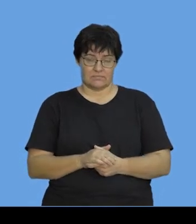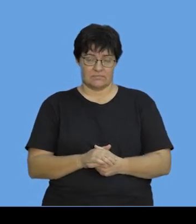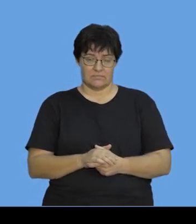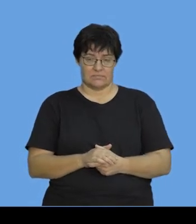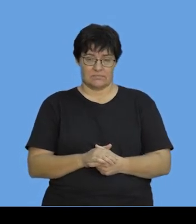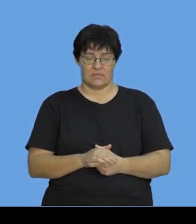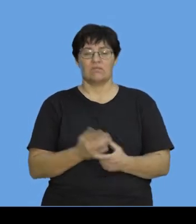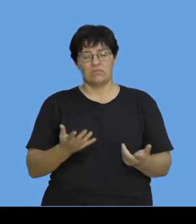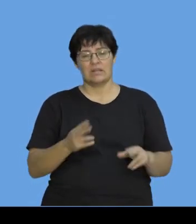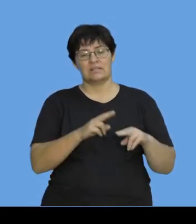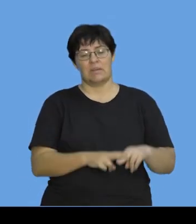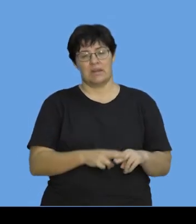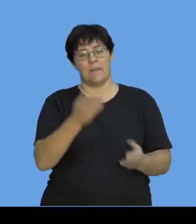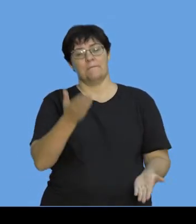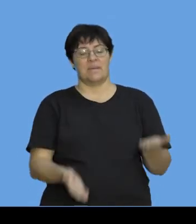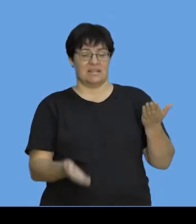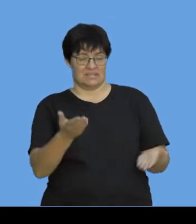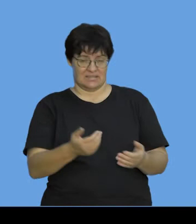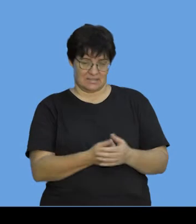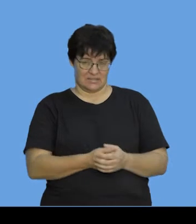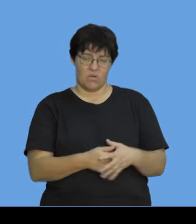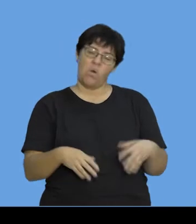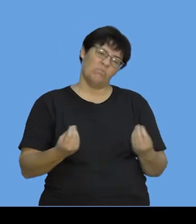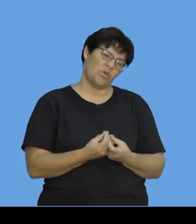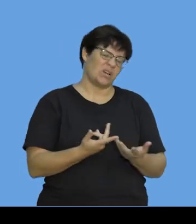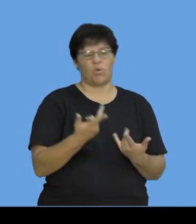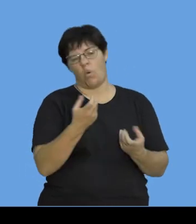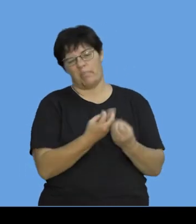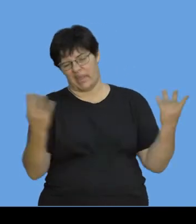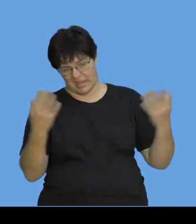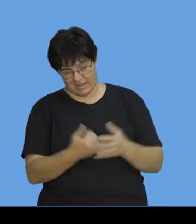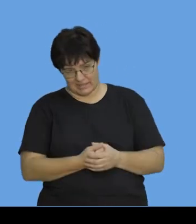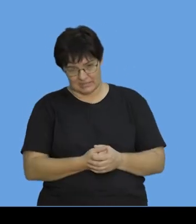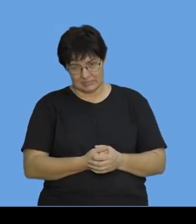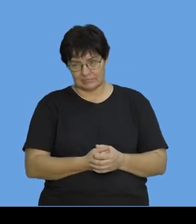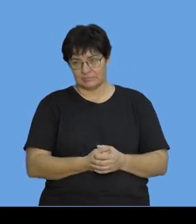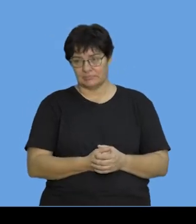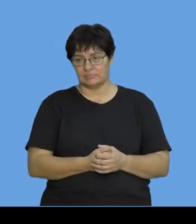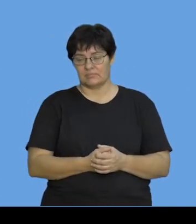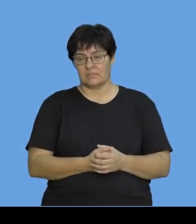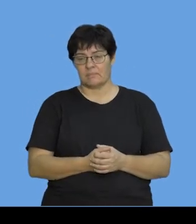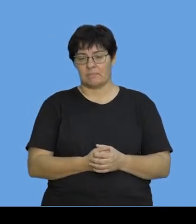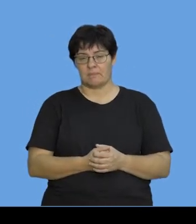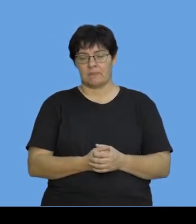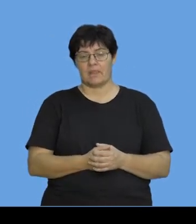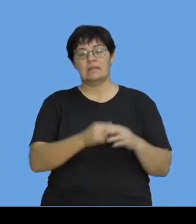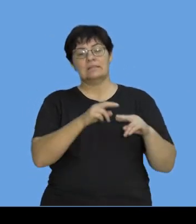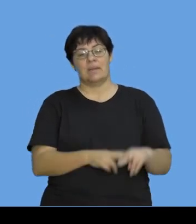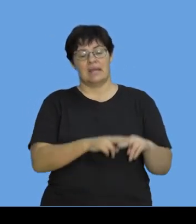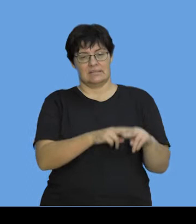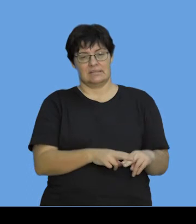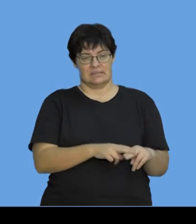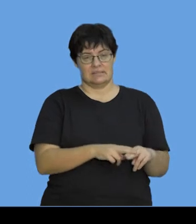as per the balanced equation of reaction. It can be product or products, it doesn't matter, okay? So it will depend on